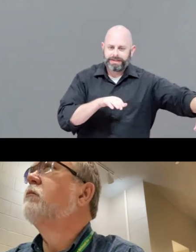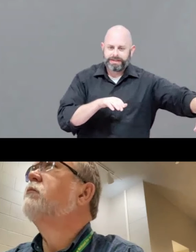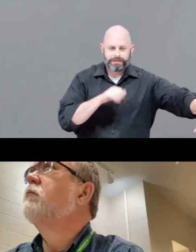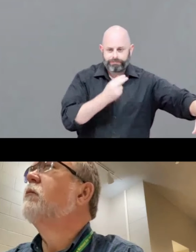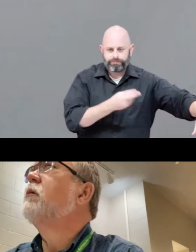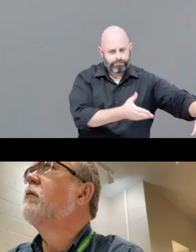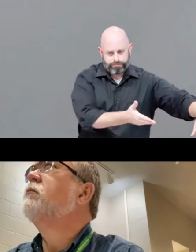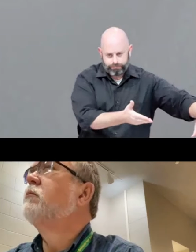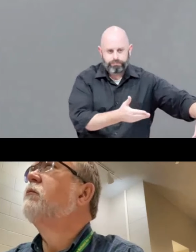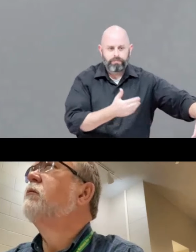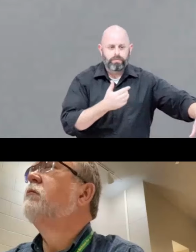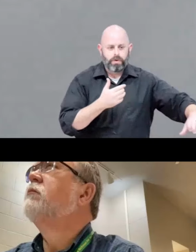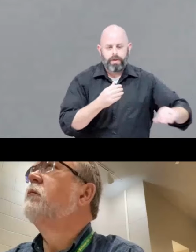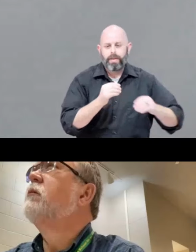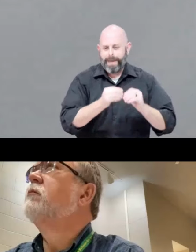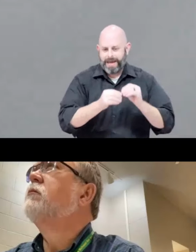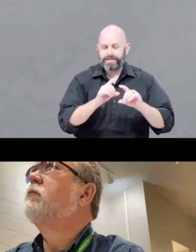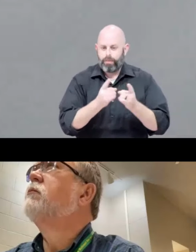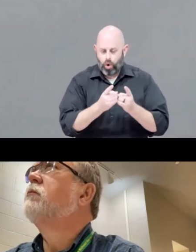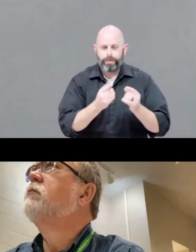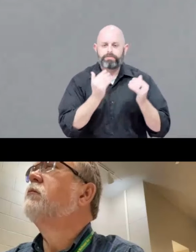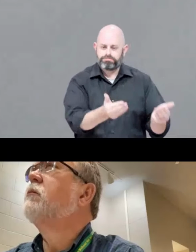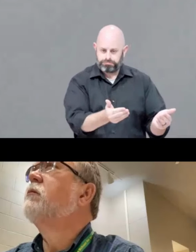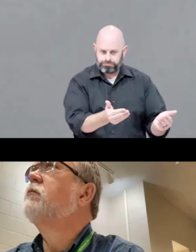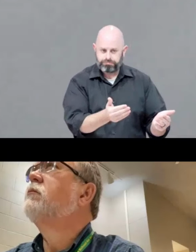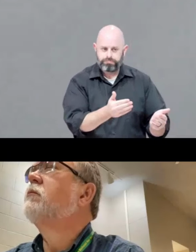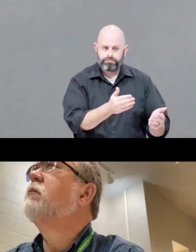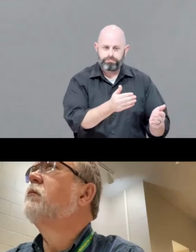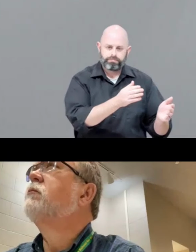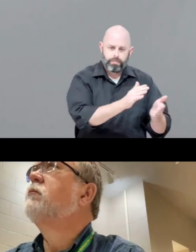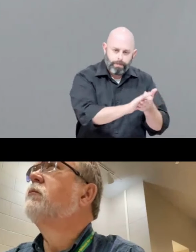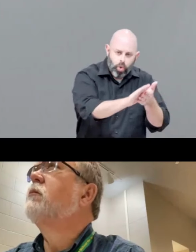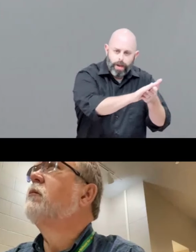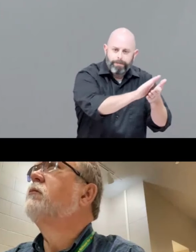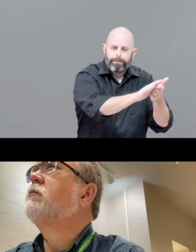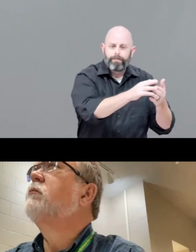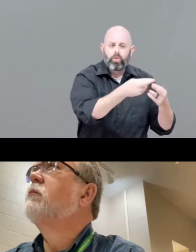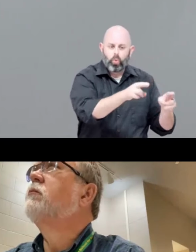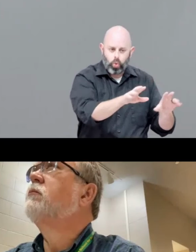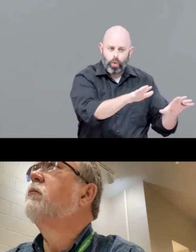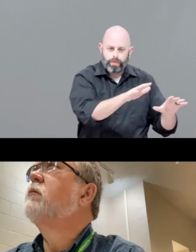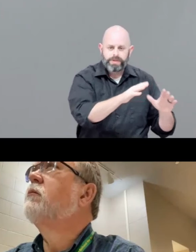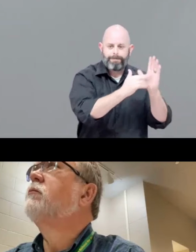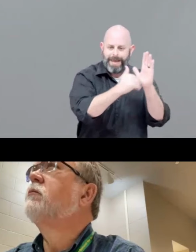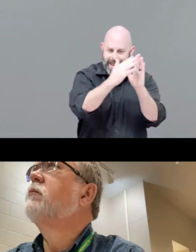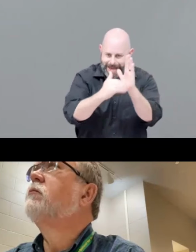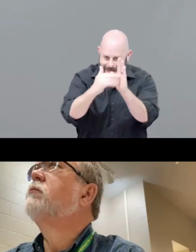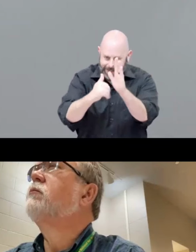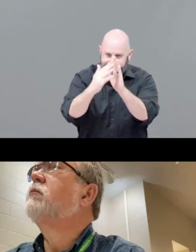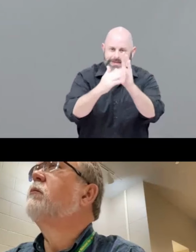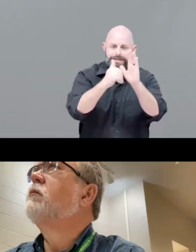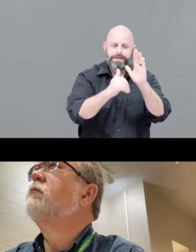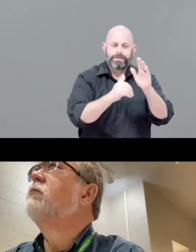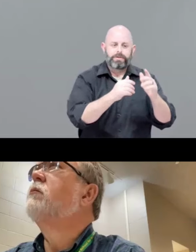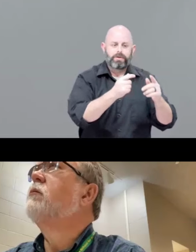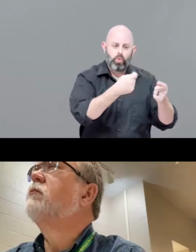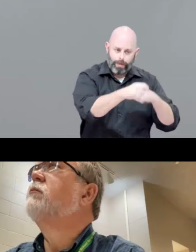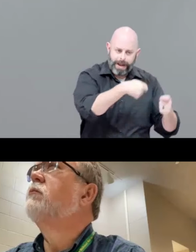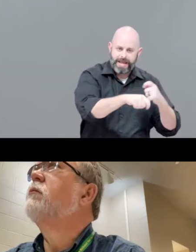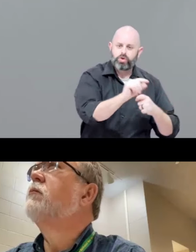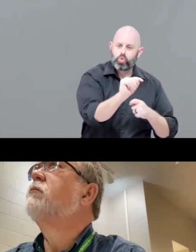so we've had our maintenance department go ahead and prep those rooms. So they're painted, they've replaced